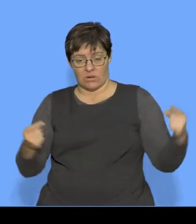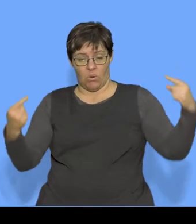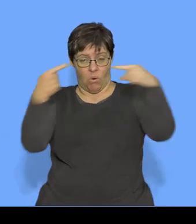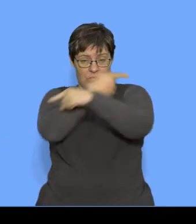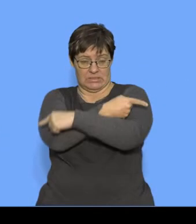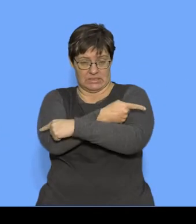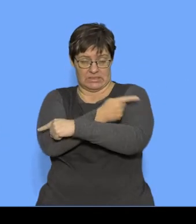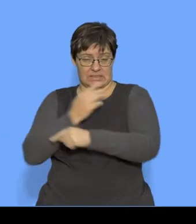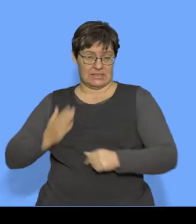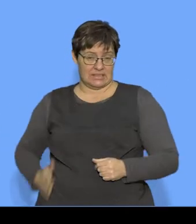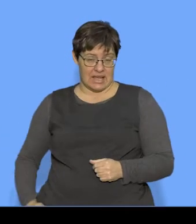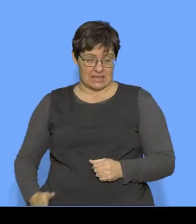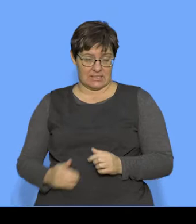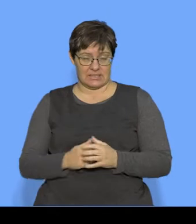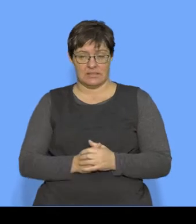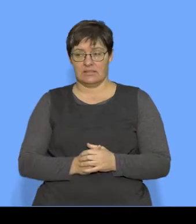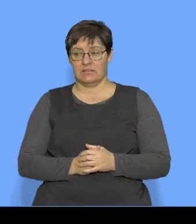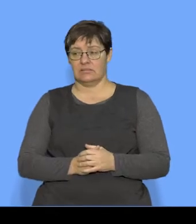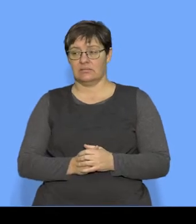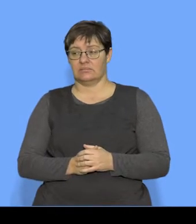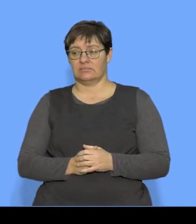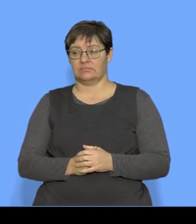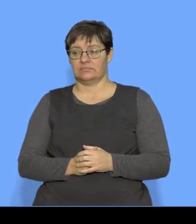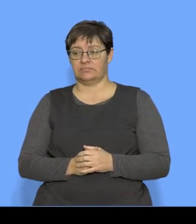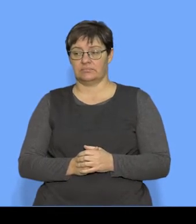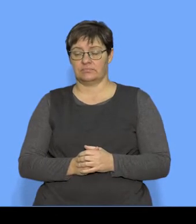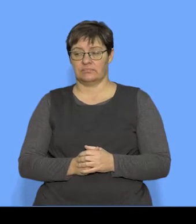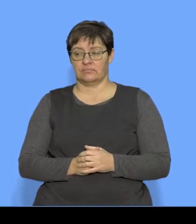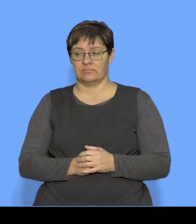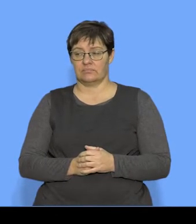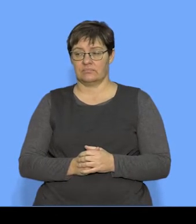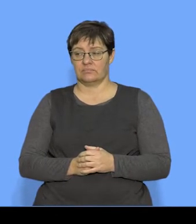of opposite sides